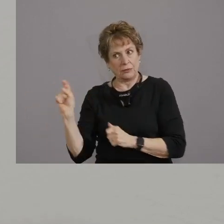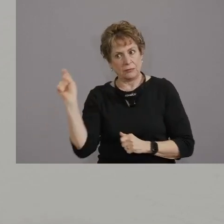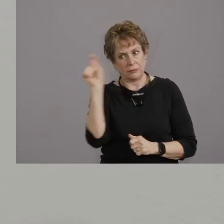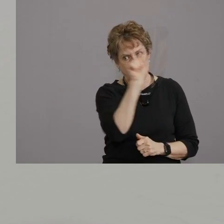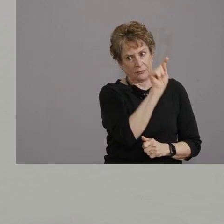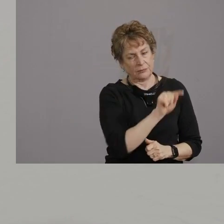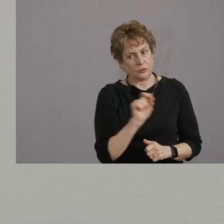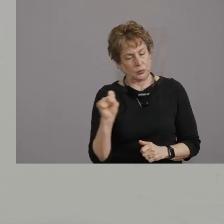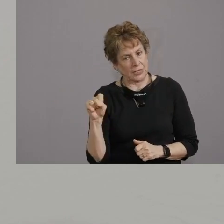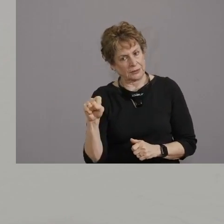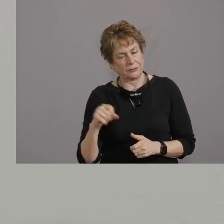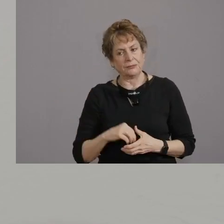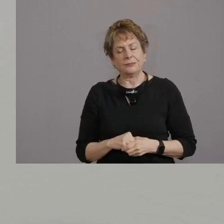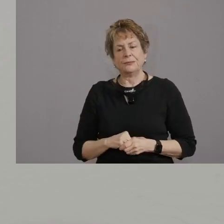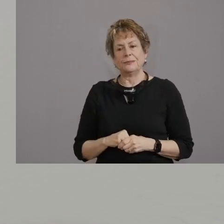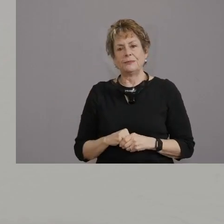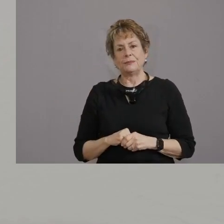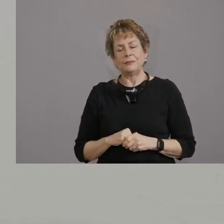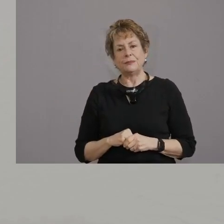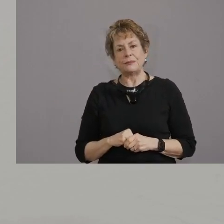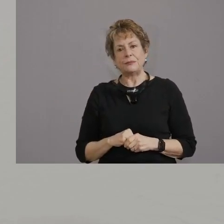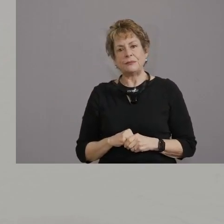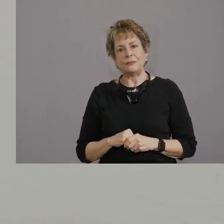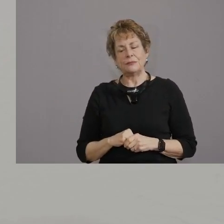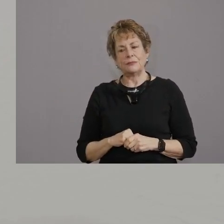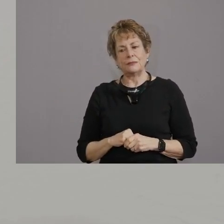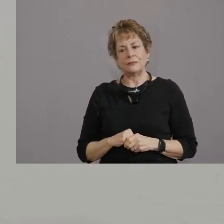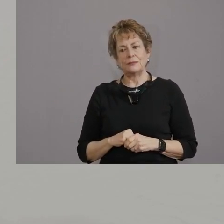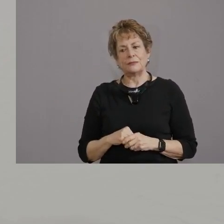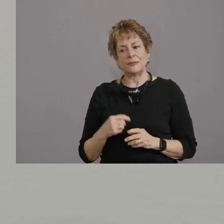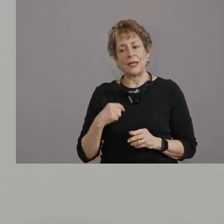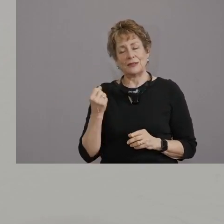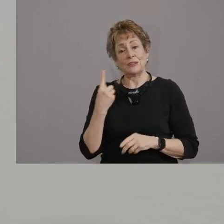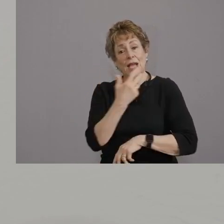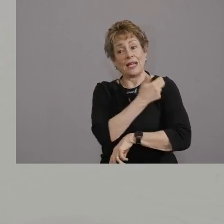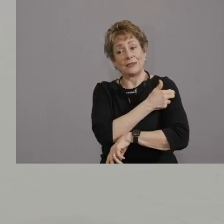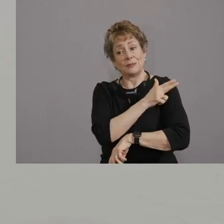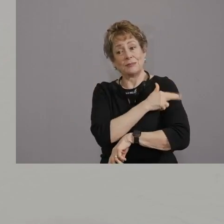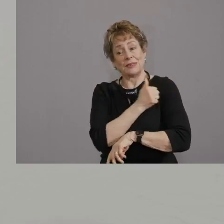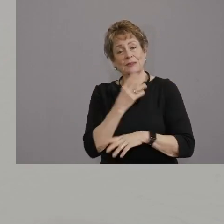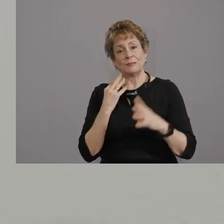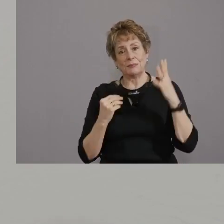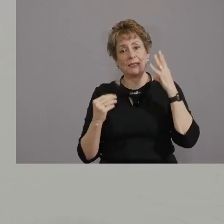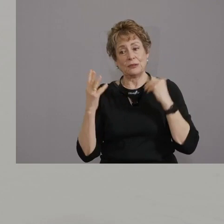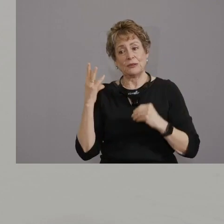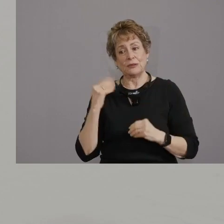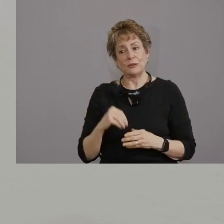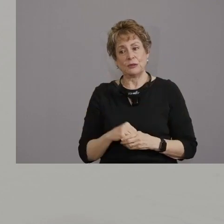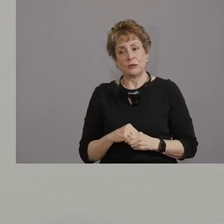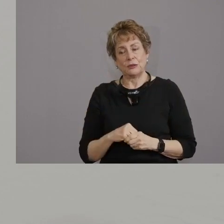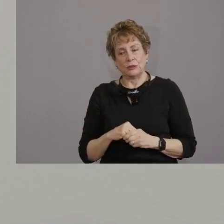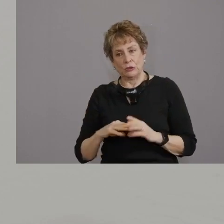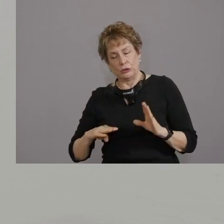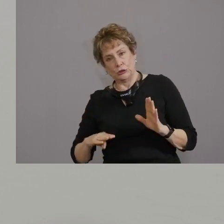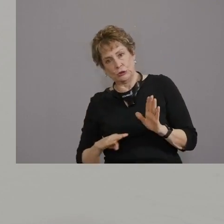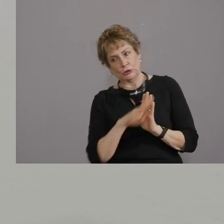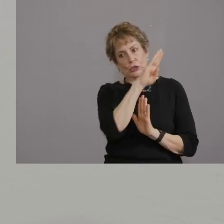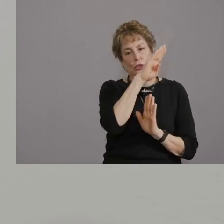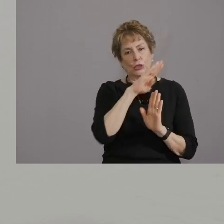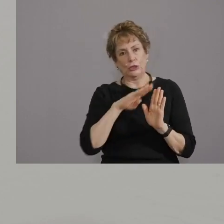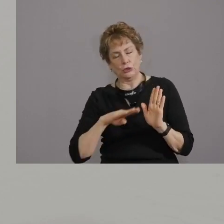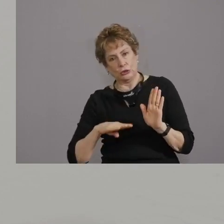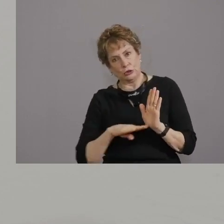that the hospitals are in the midst of a surge, and we are working through the Arizona Surge Line to make sure, that we are